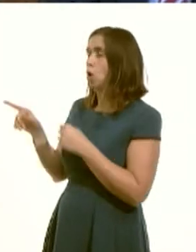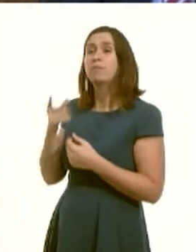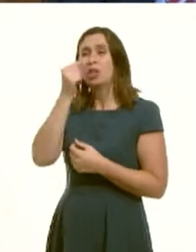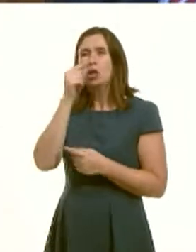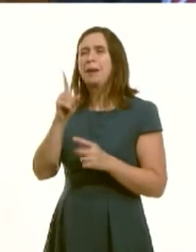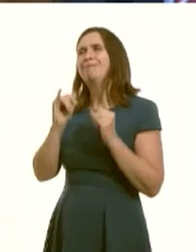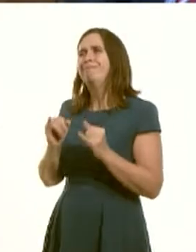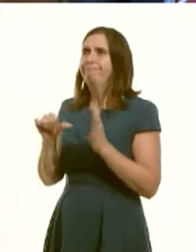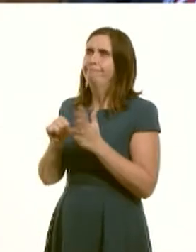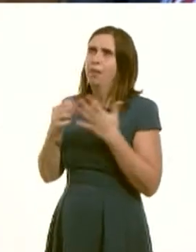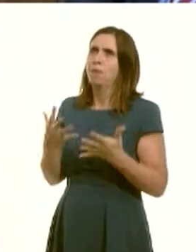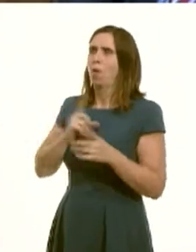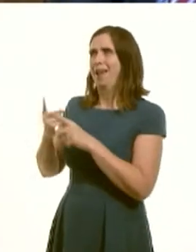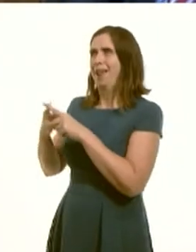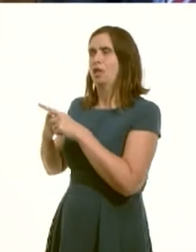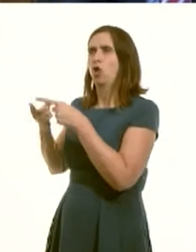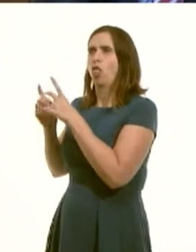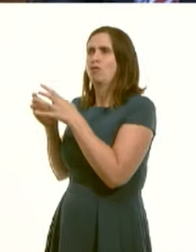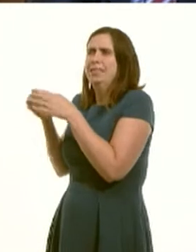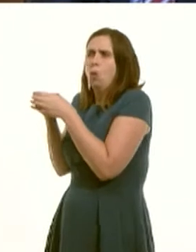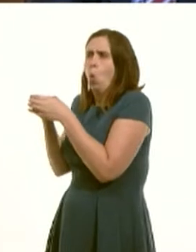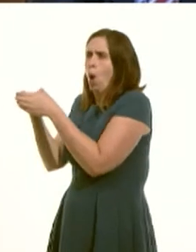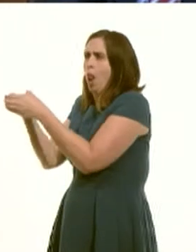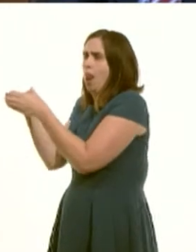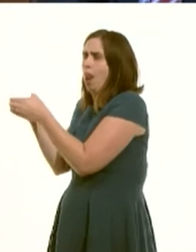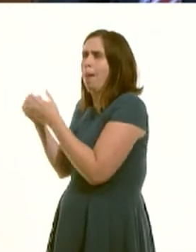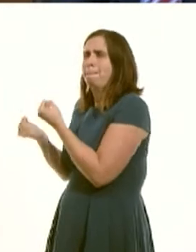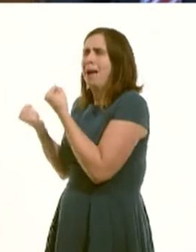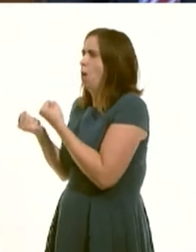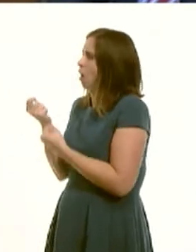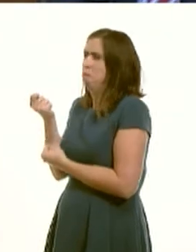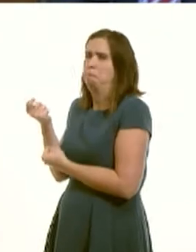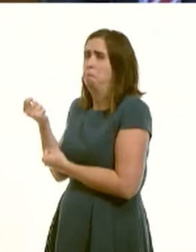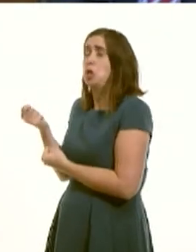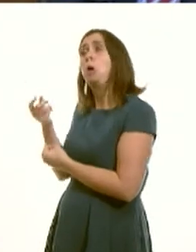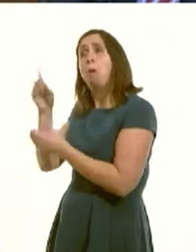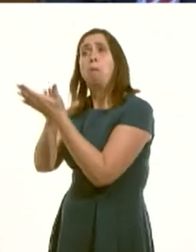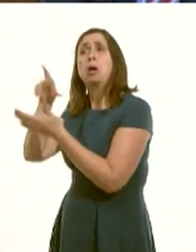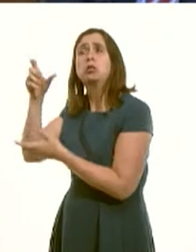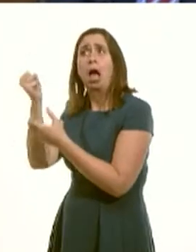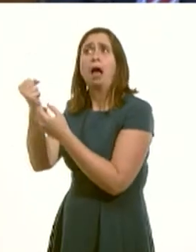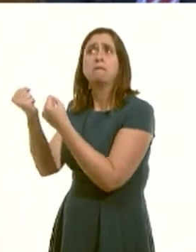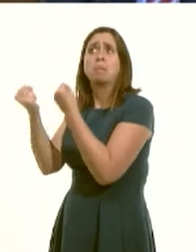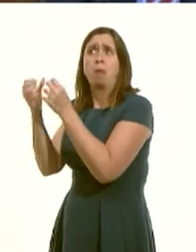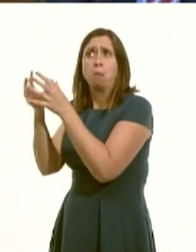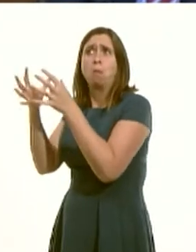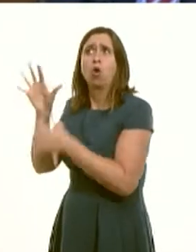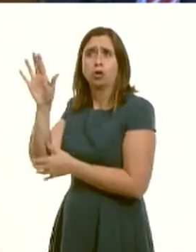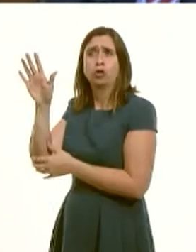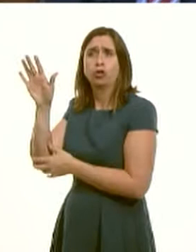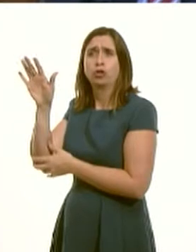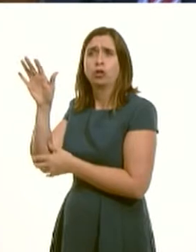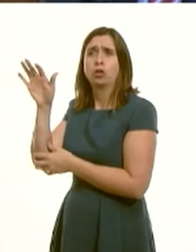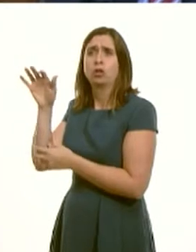do it, of course. The English authorities are smaller and have far fewer powers, with some exceptions, Manchester, of course, being one cluster